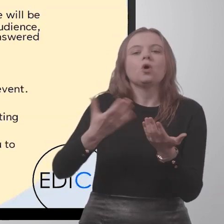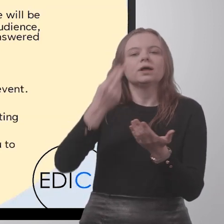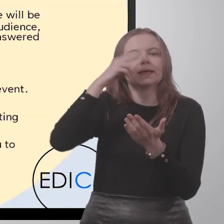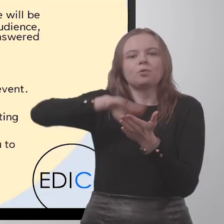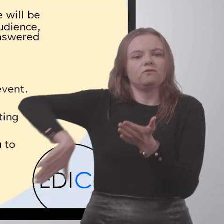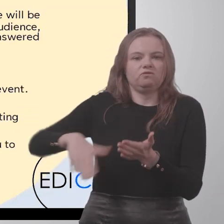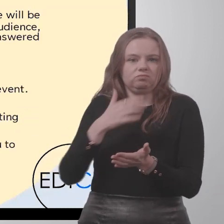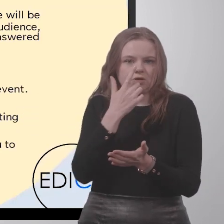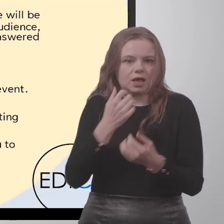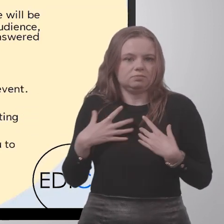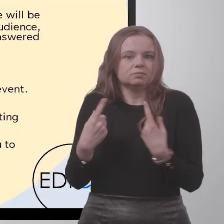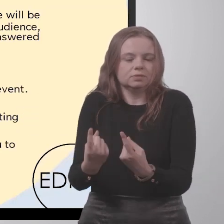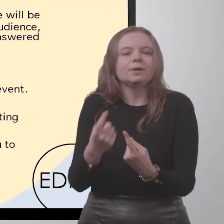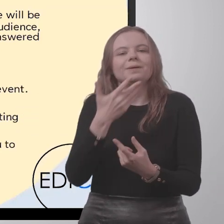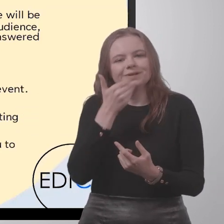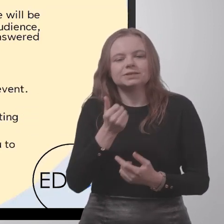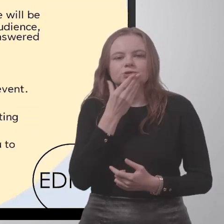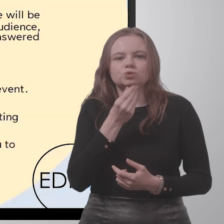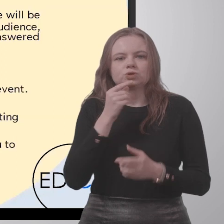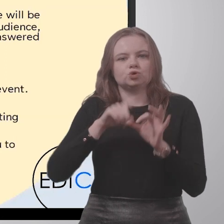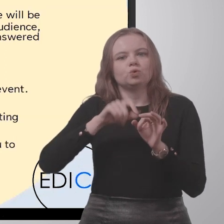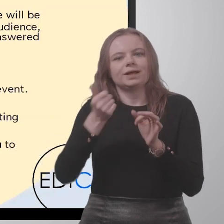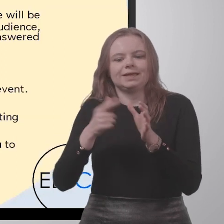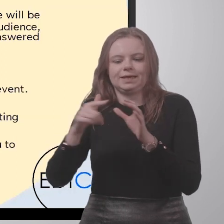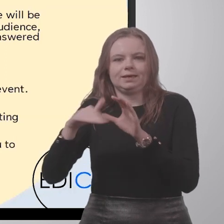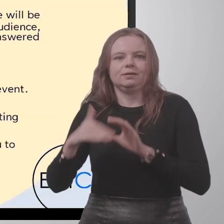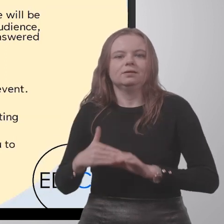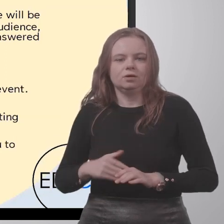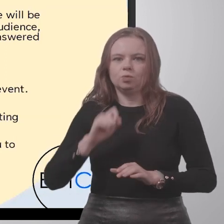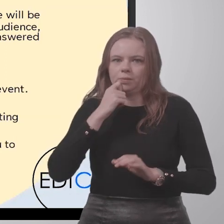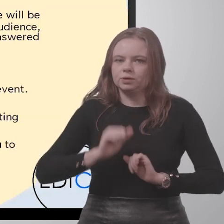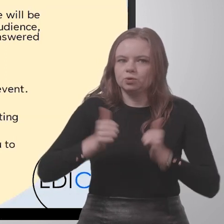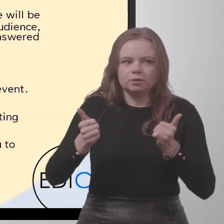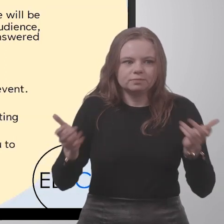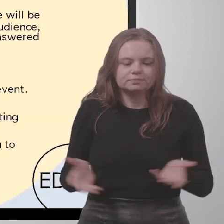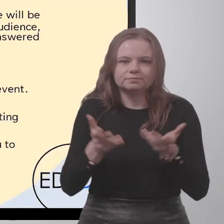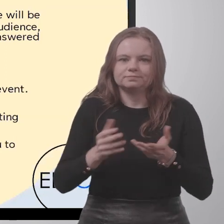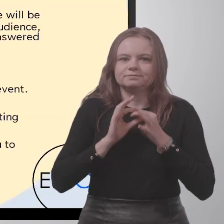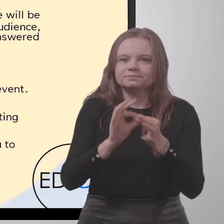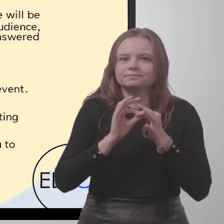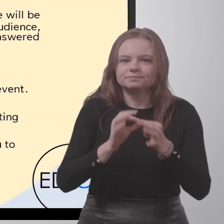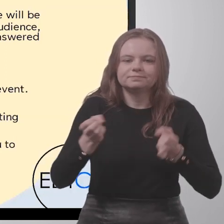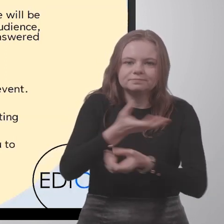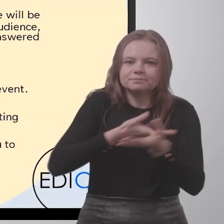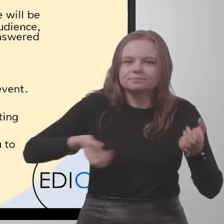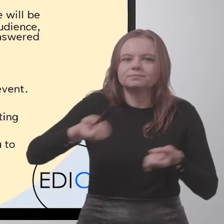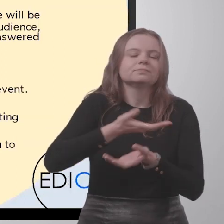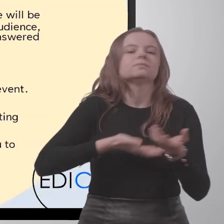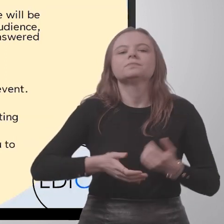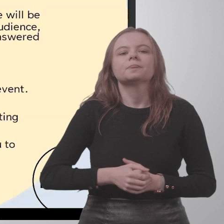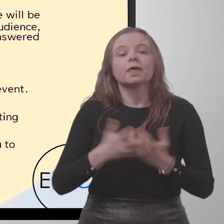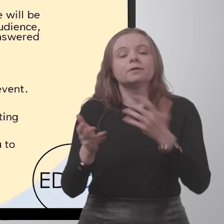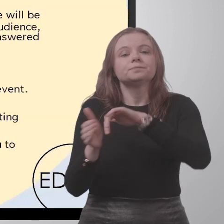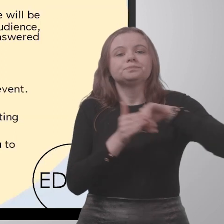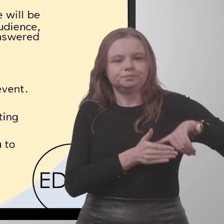this anonymously, but please use question and answer. It'd be really good to get that kind of interaction and to get that dialogue going. And then